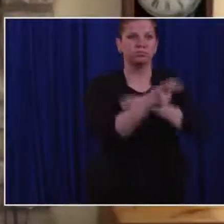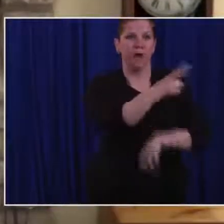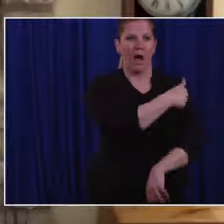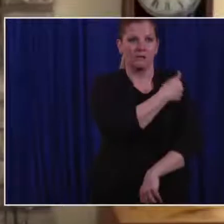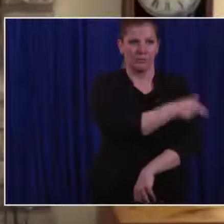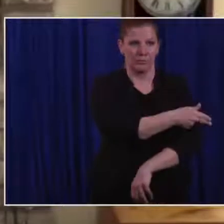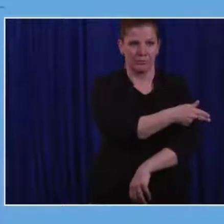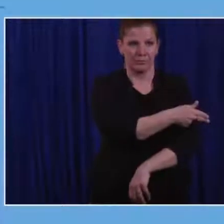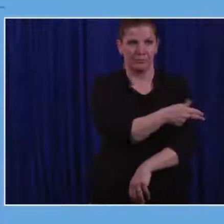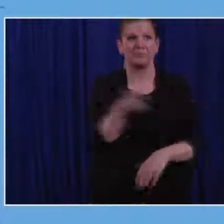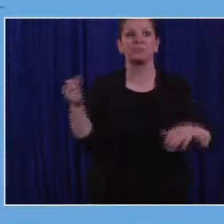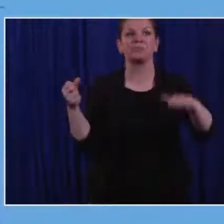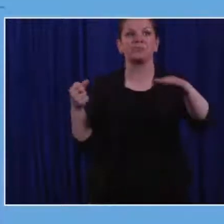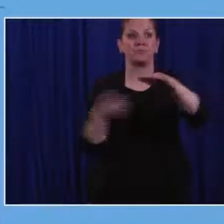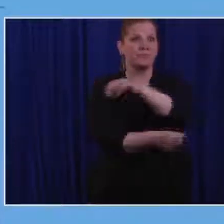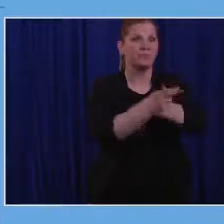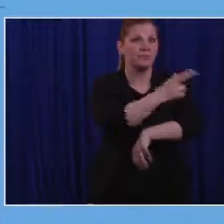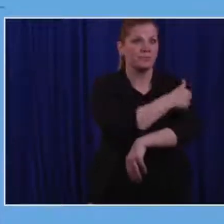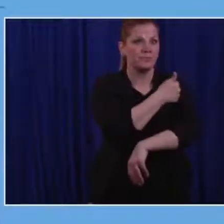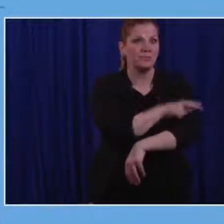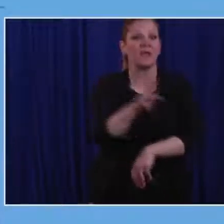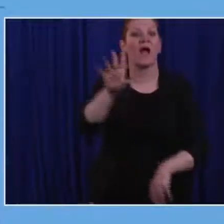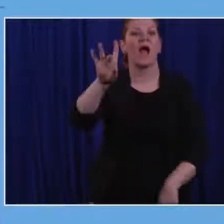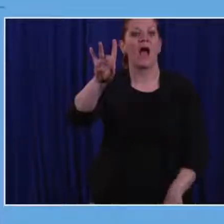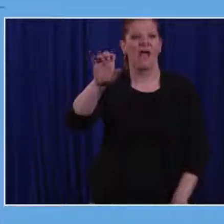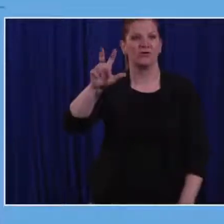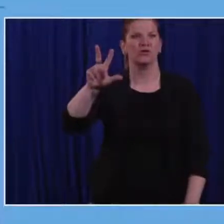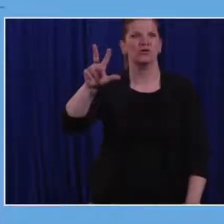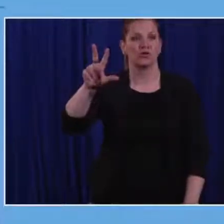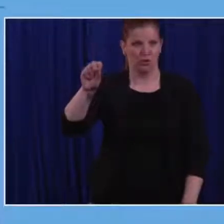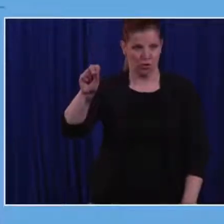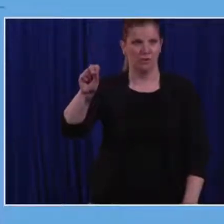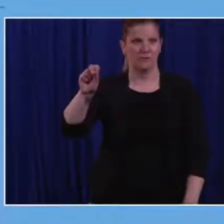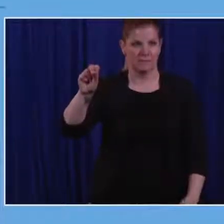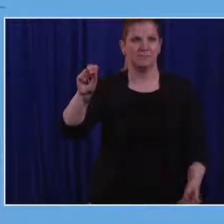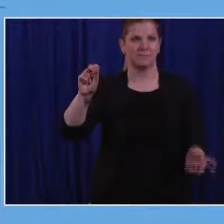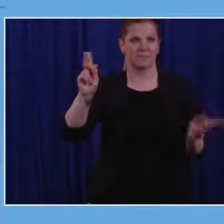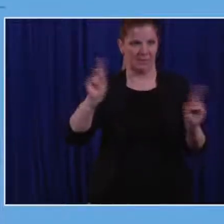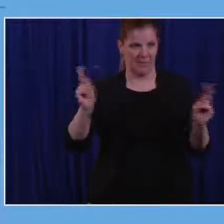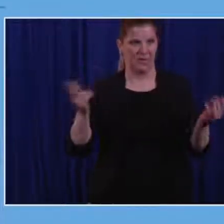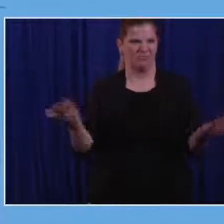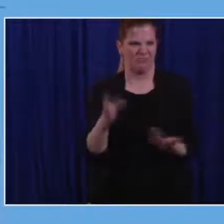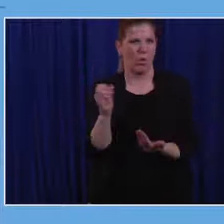830 Ohio citizens in the hospital because of COVID.